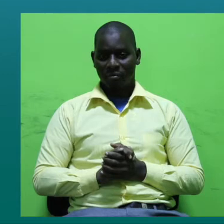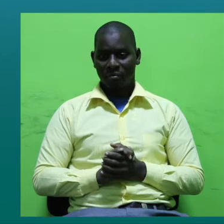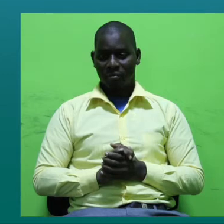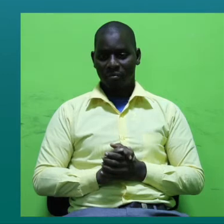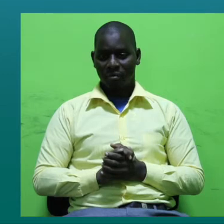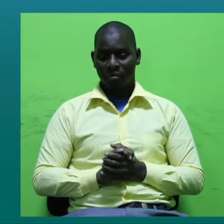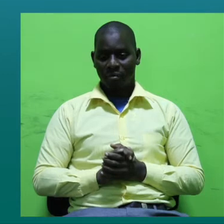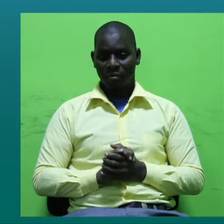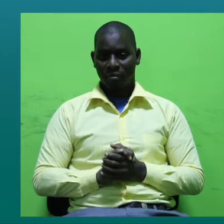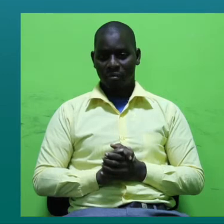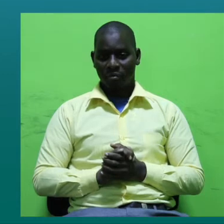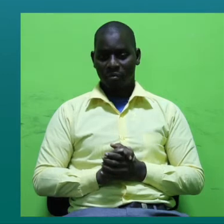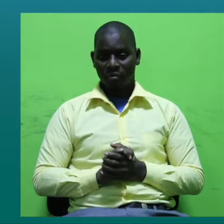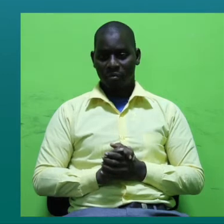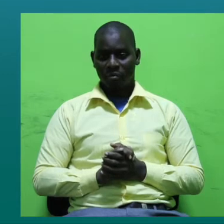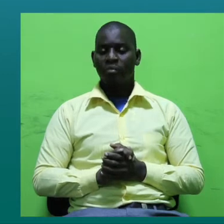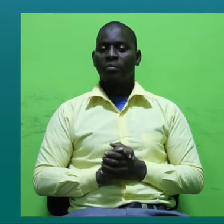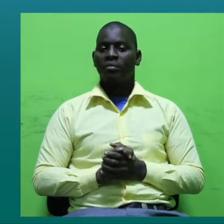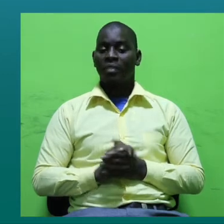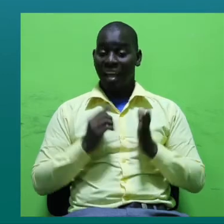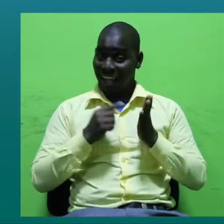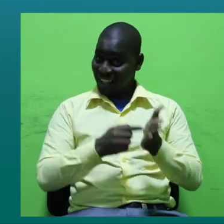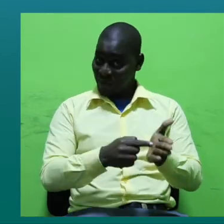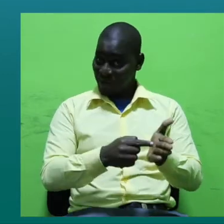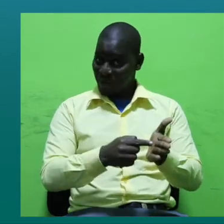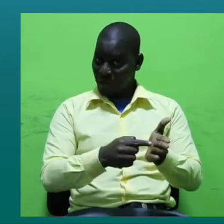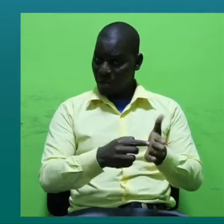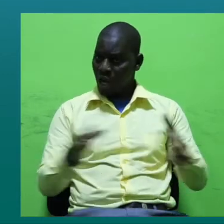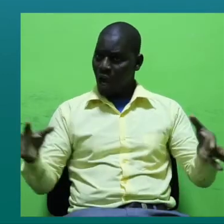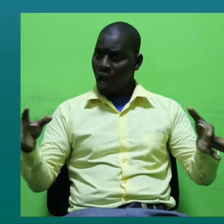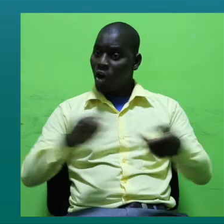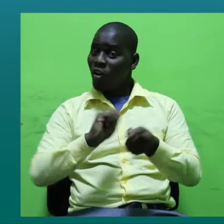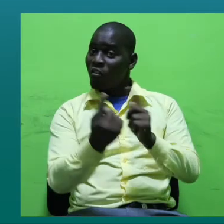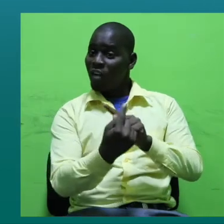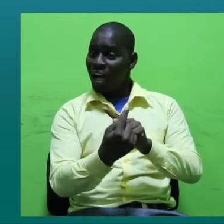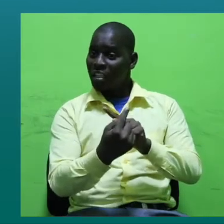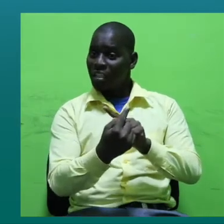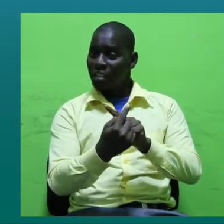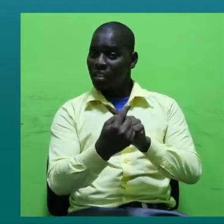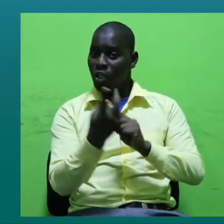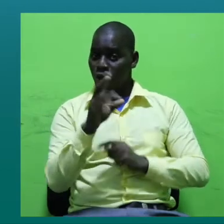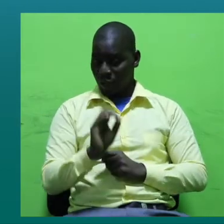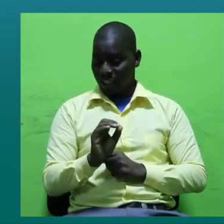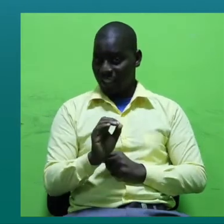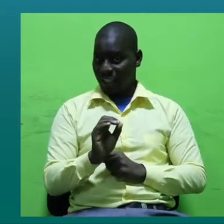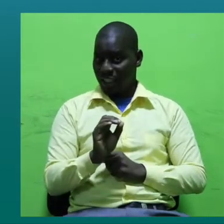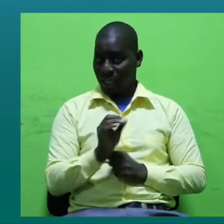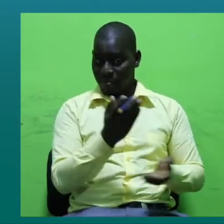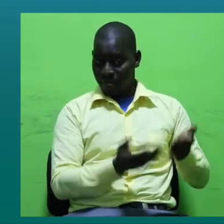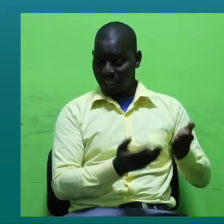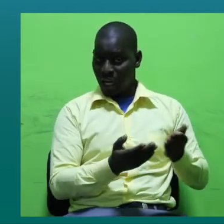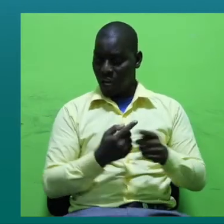equal to 1,000 kilograms. Then 5 tons will be equal to 5 times thousands. The answer